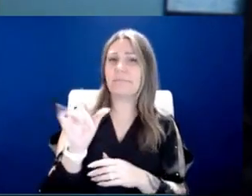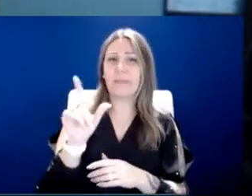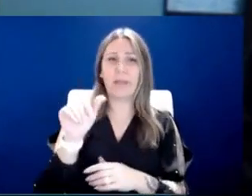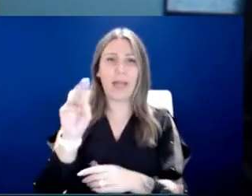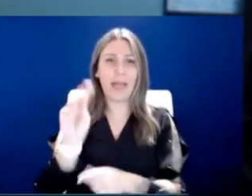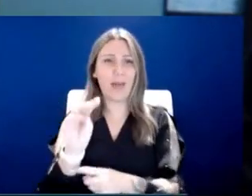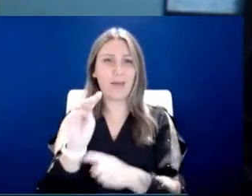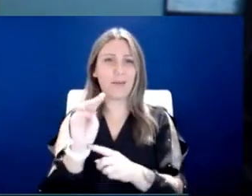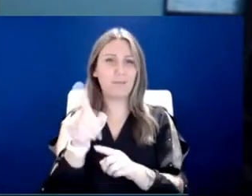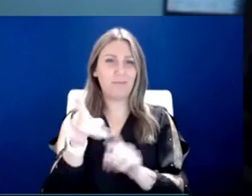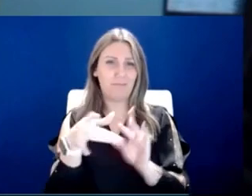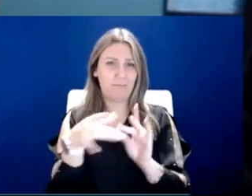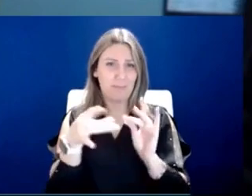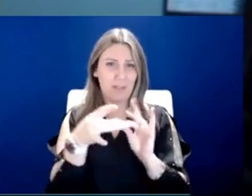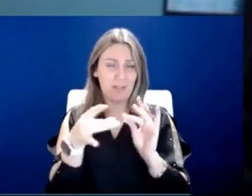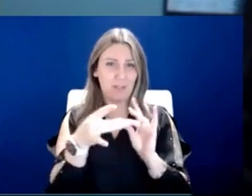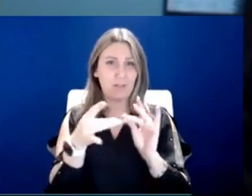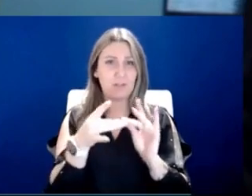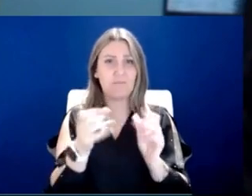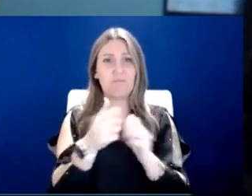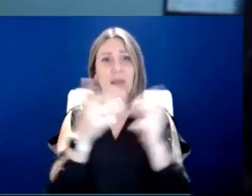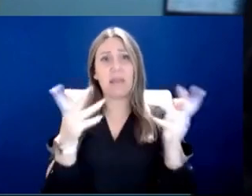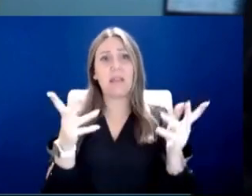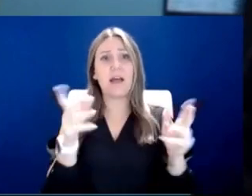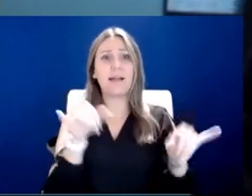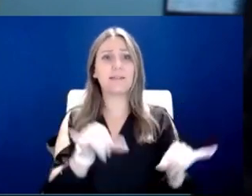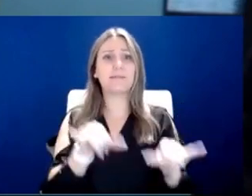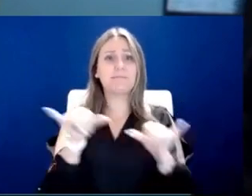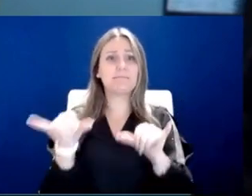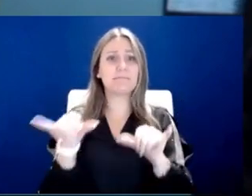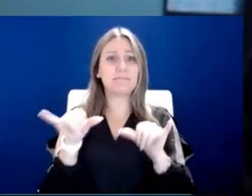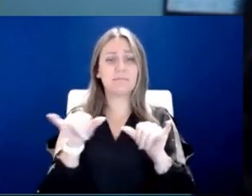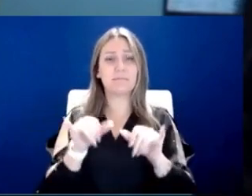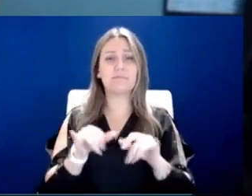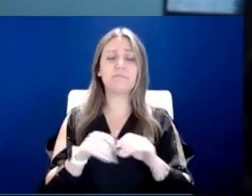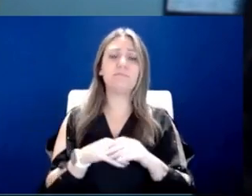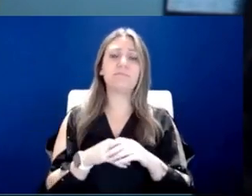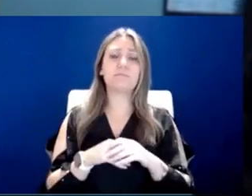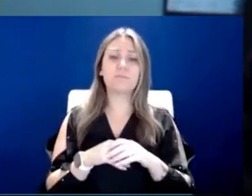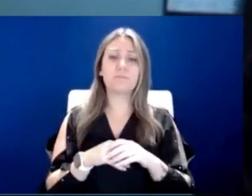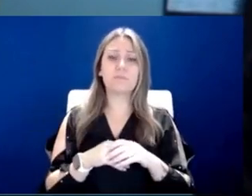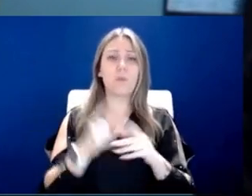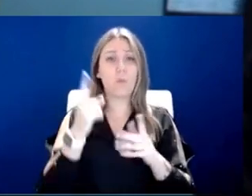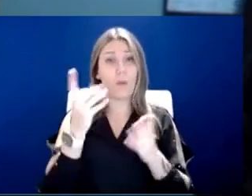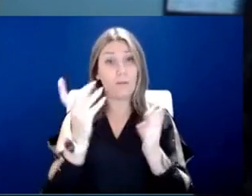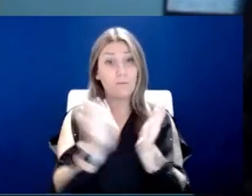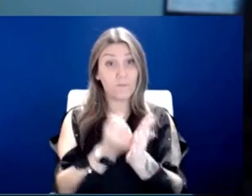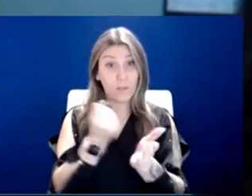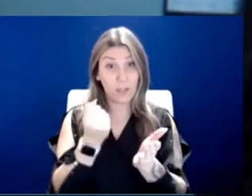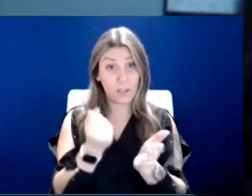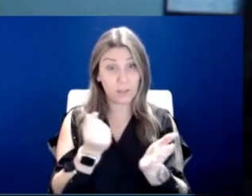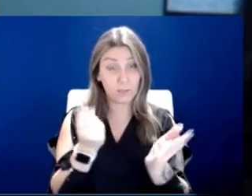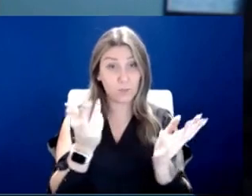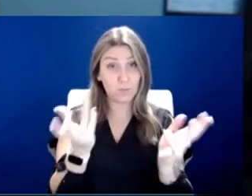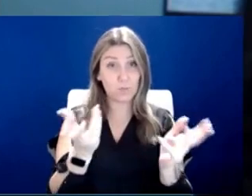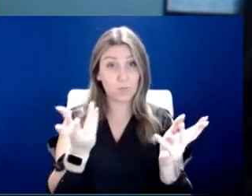it is the same, I suppose. But I think one of the advantages we have for being